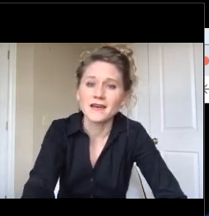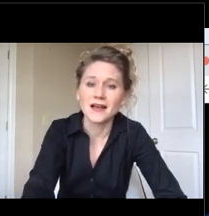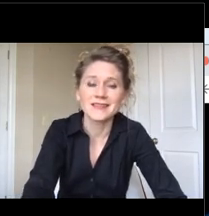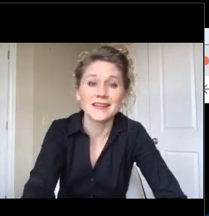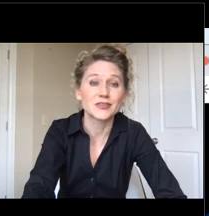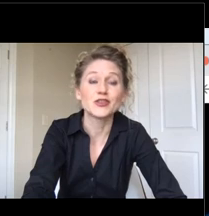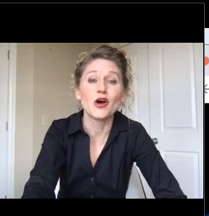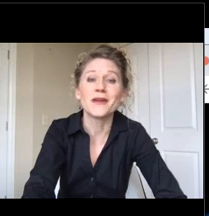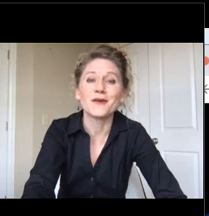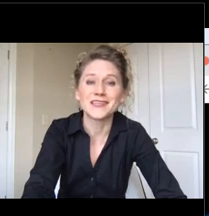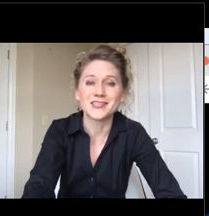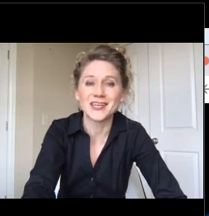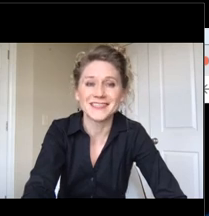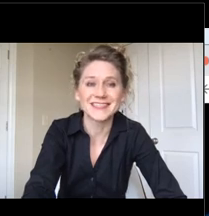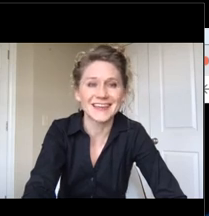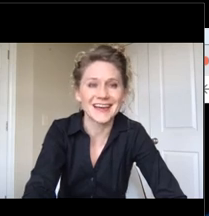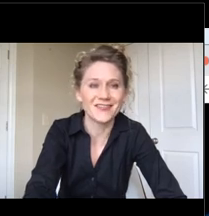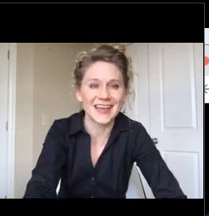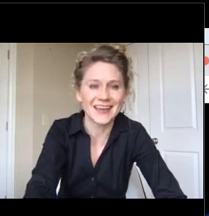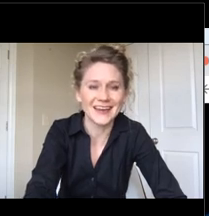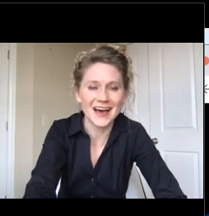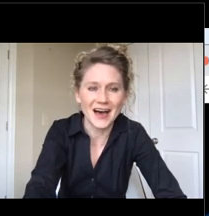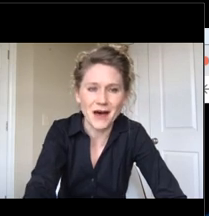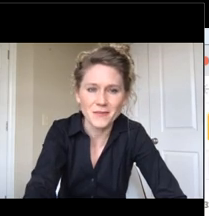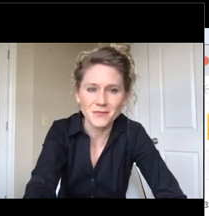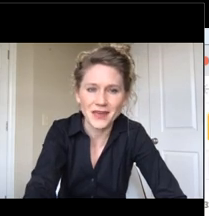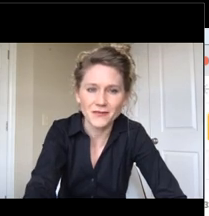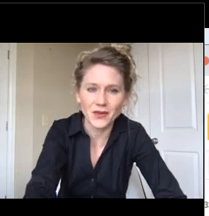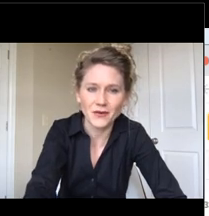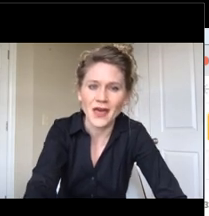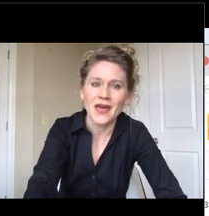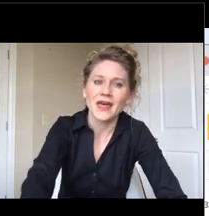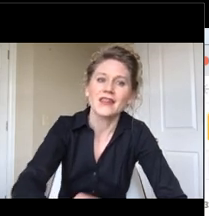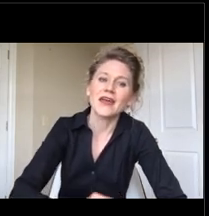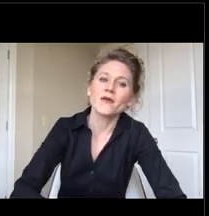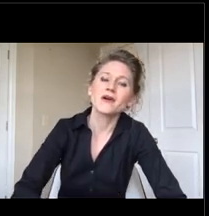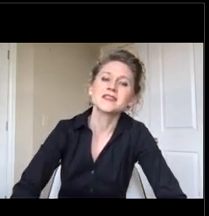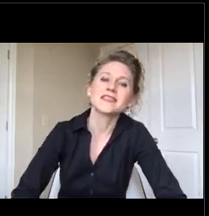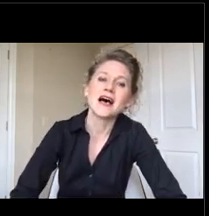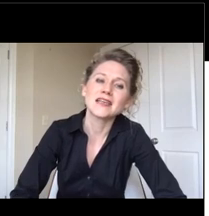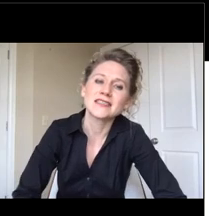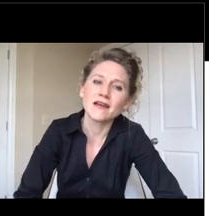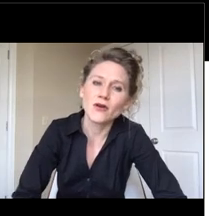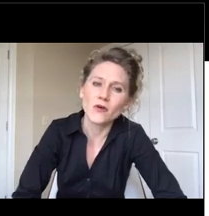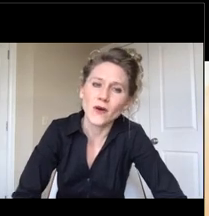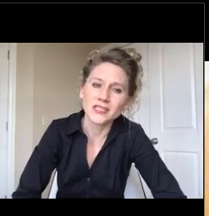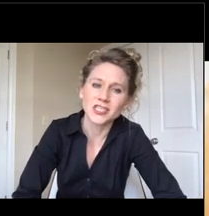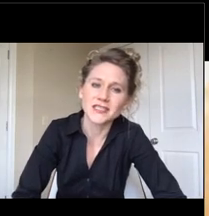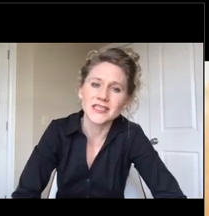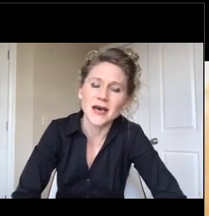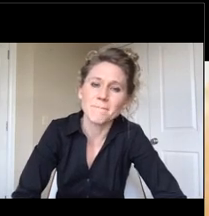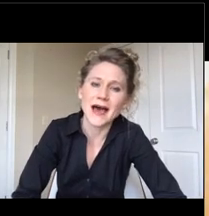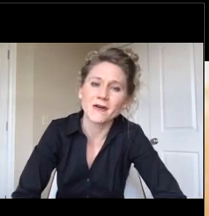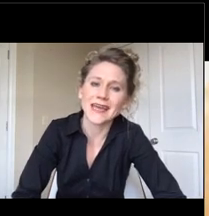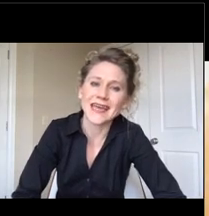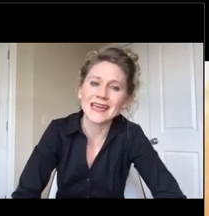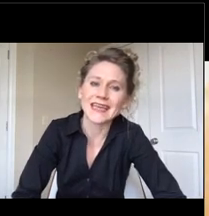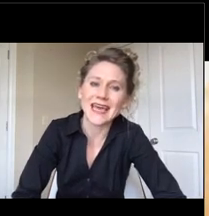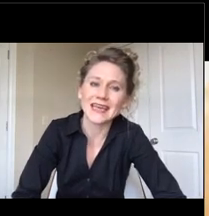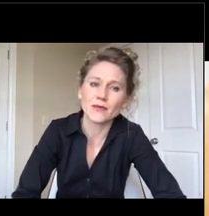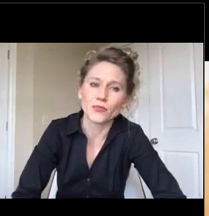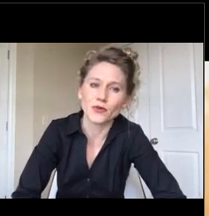Jerry, so many questions coming in. I'm going to pick a few. There were several questions